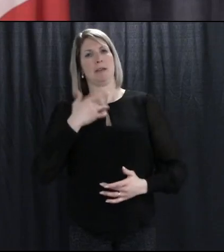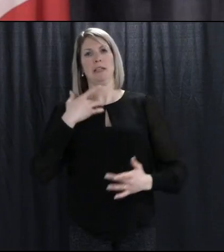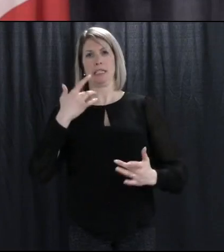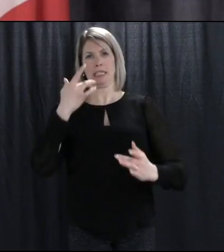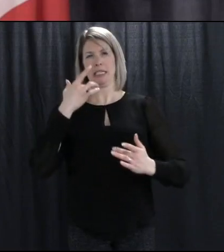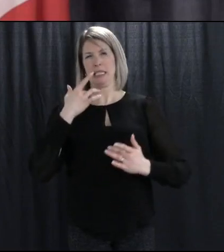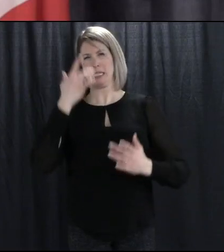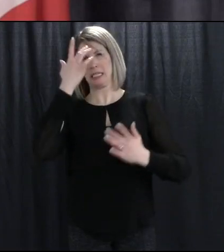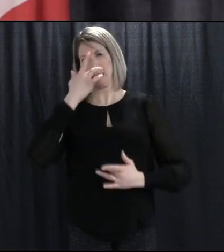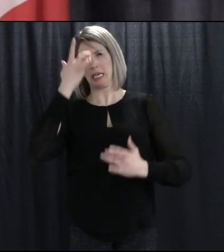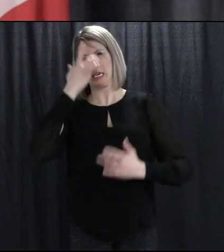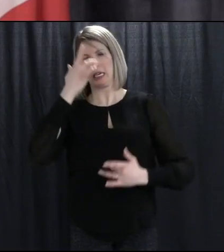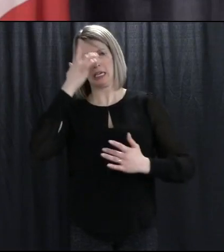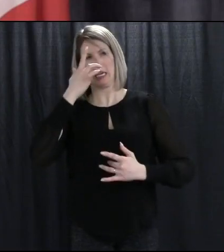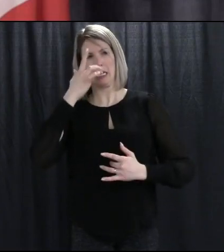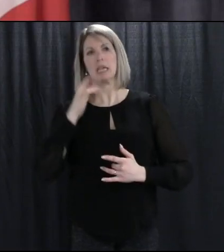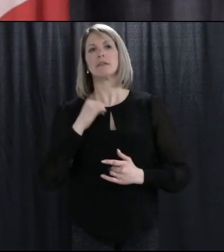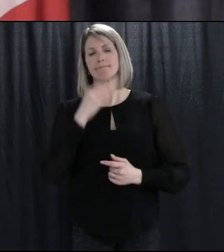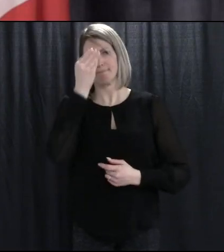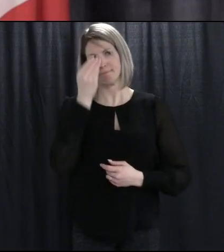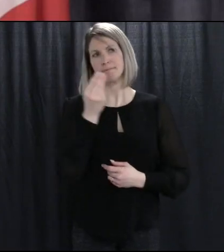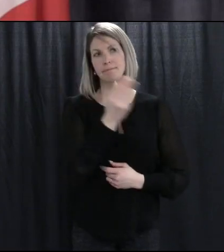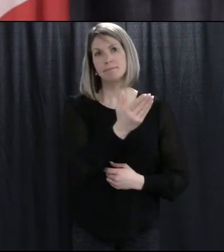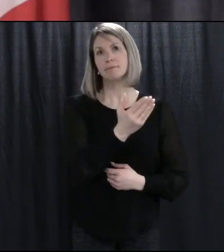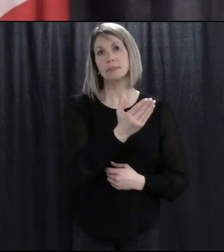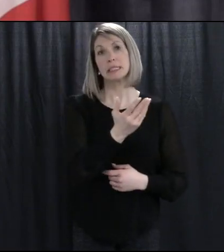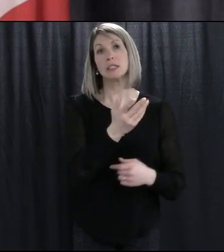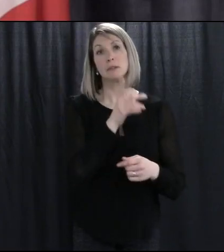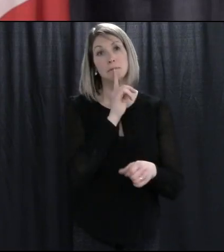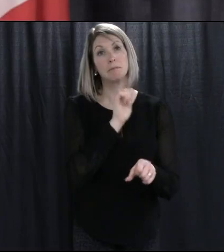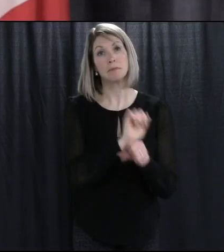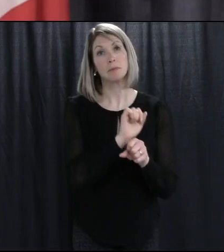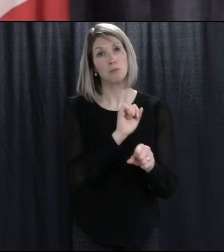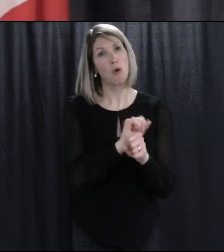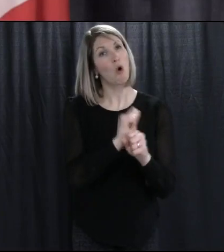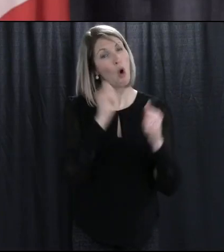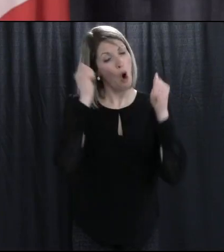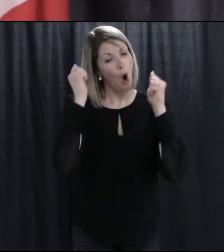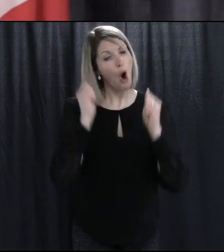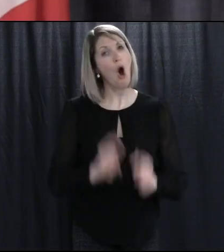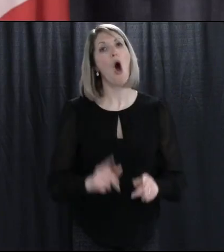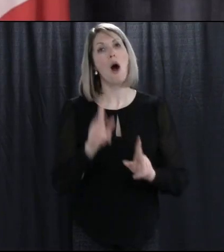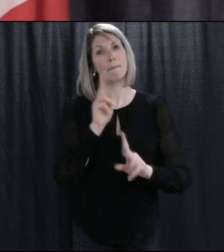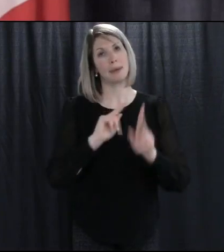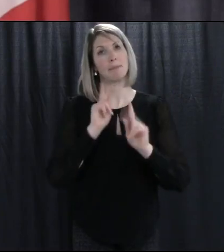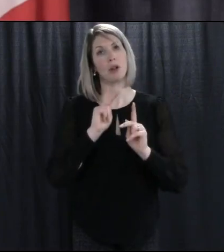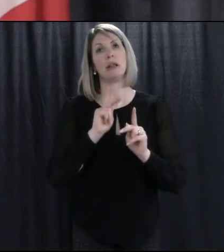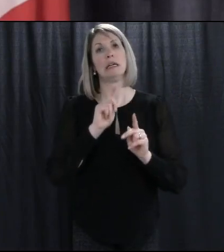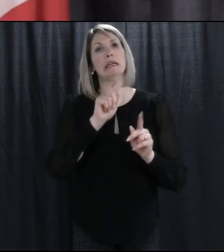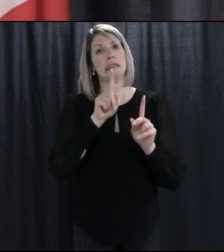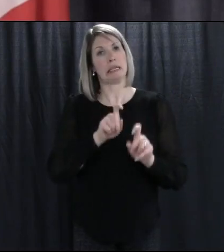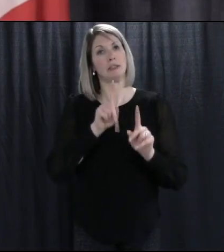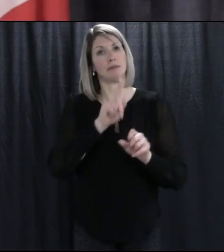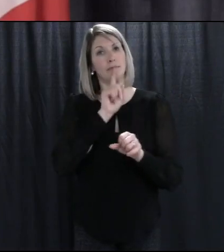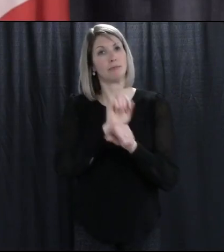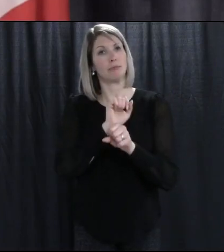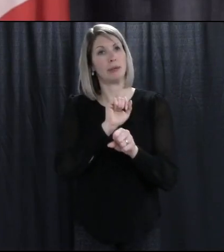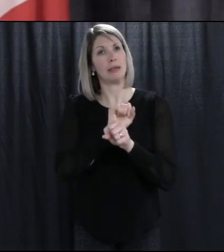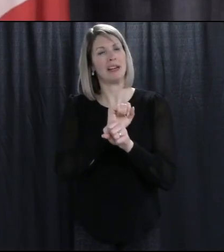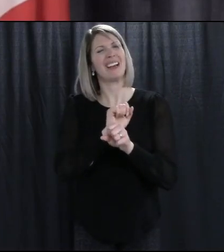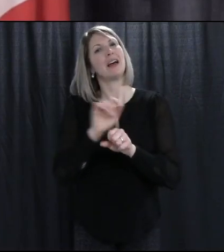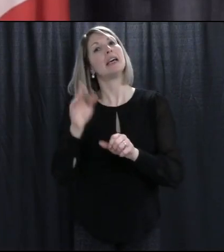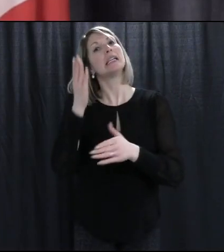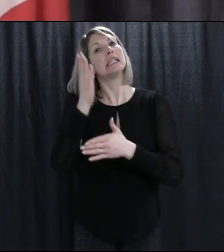even without risk factors for COVID-19, is getting tested for COVID-19. at this time. There are